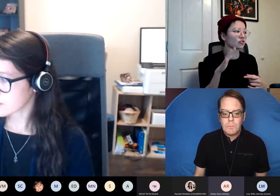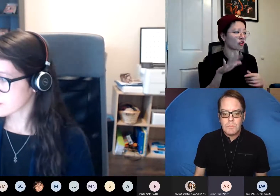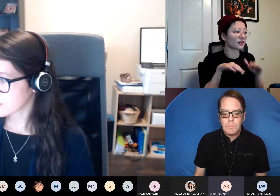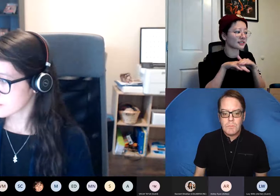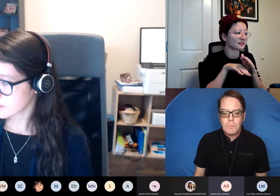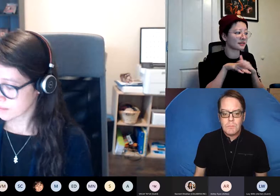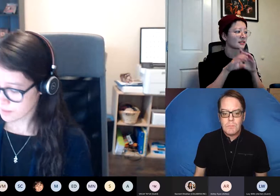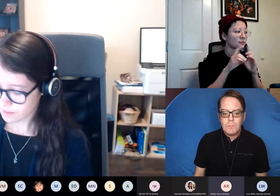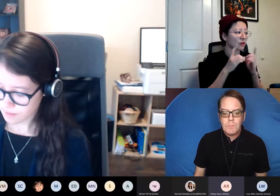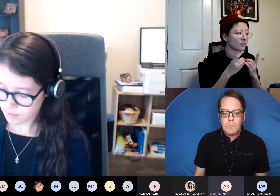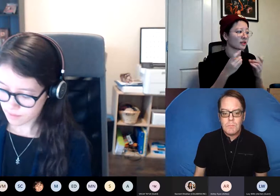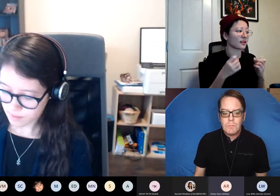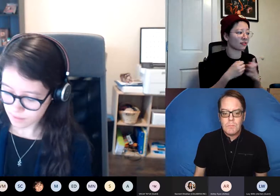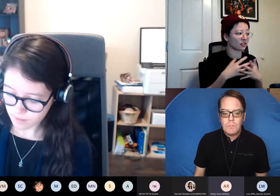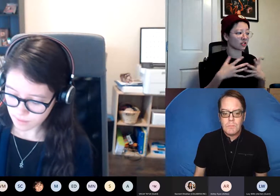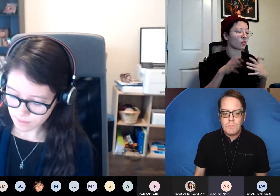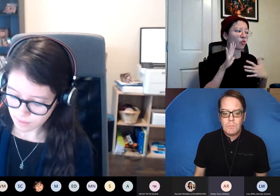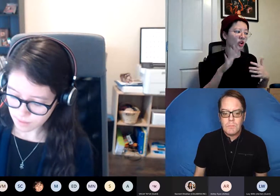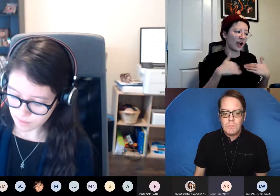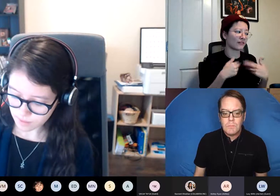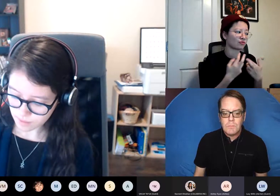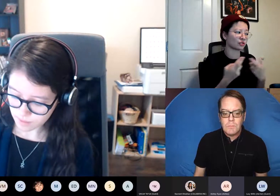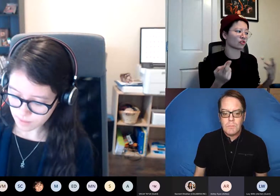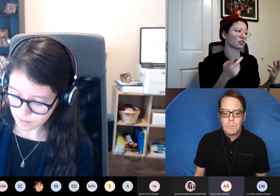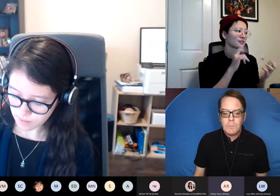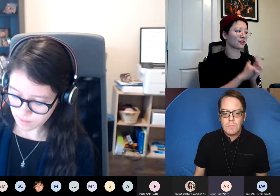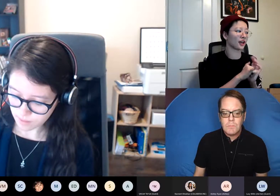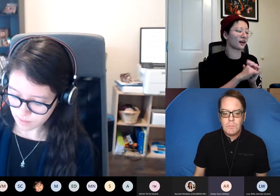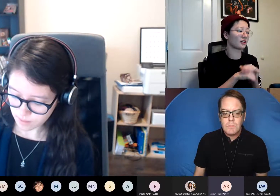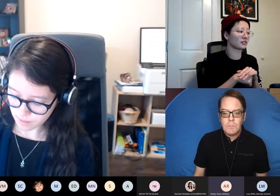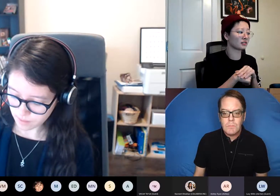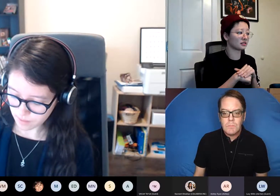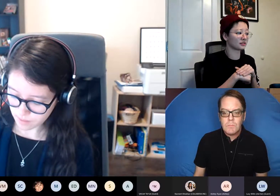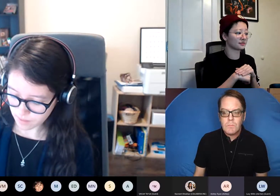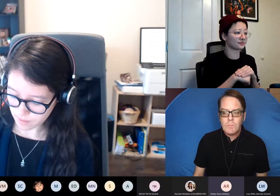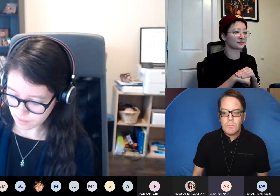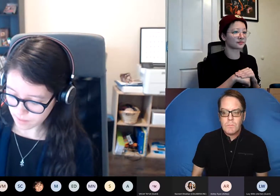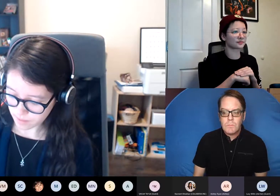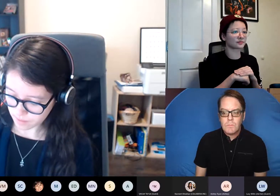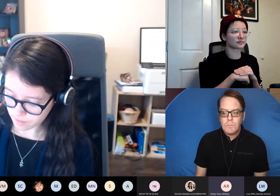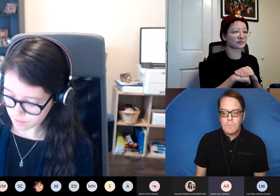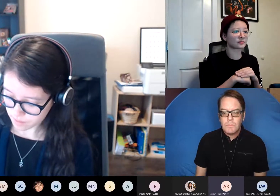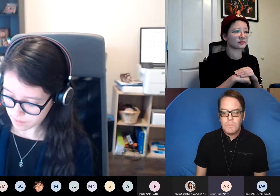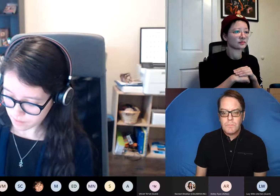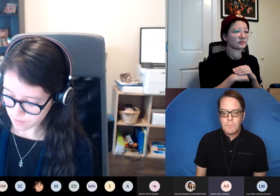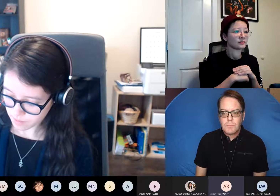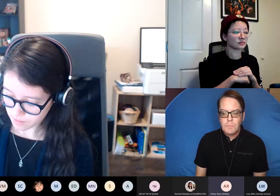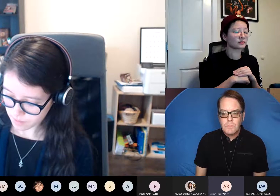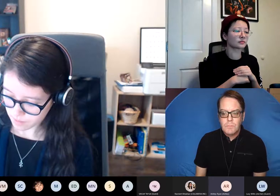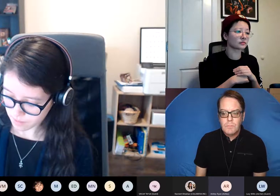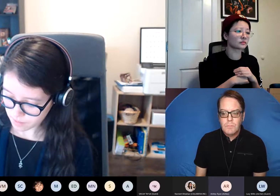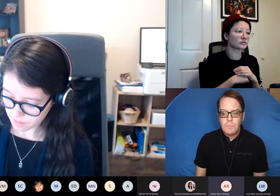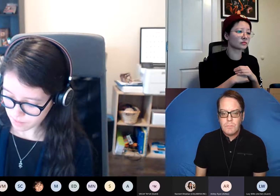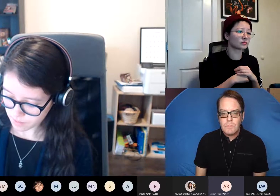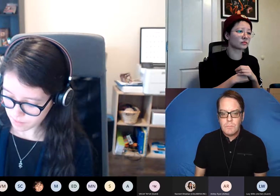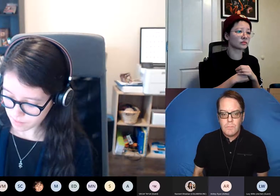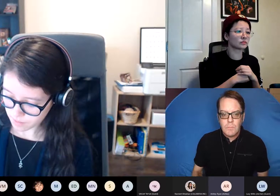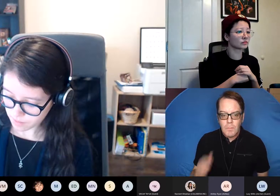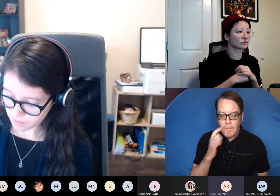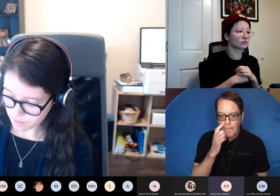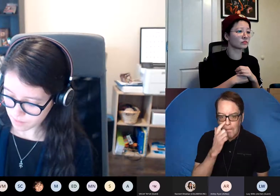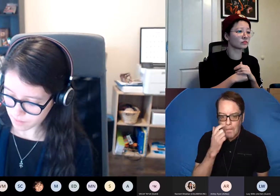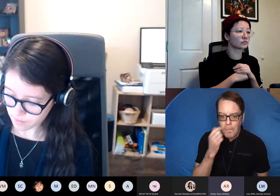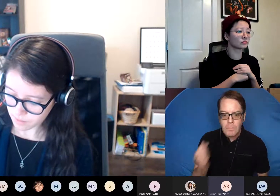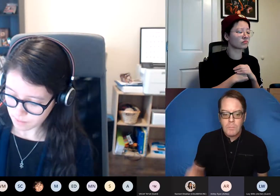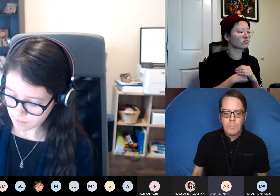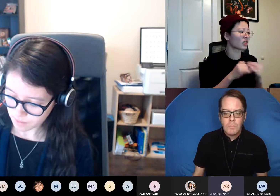your organization and the resources what they have in place as far as accommodations. Typically, there are things in place to be able